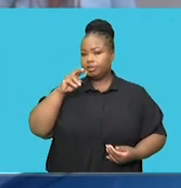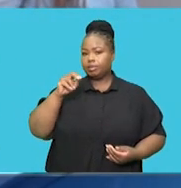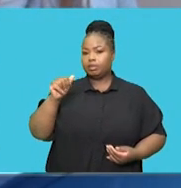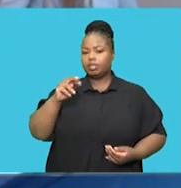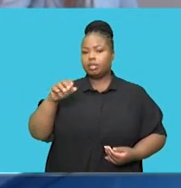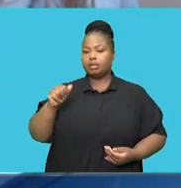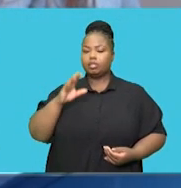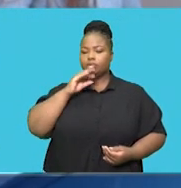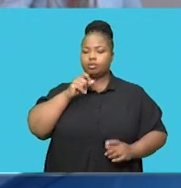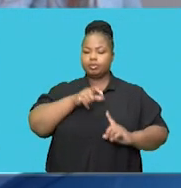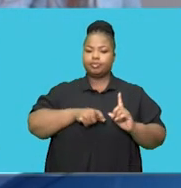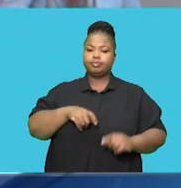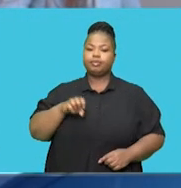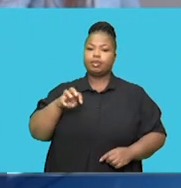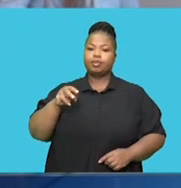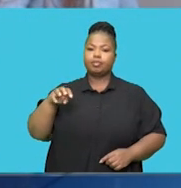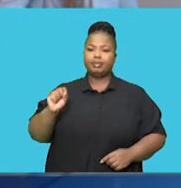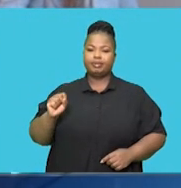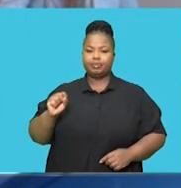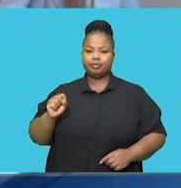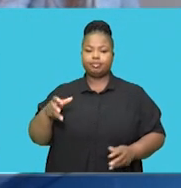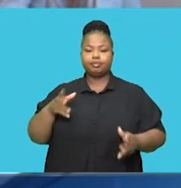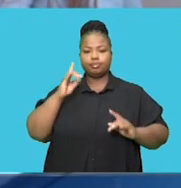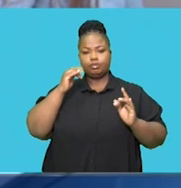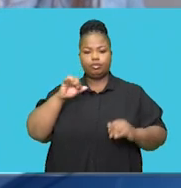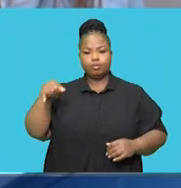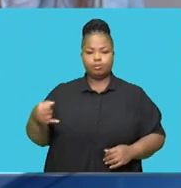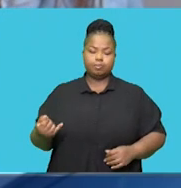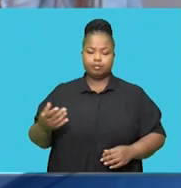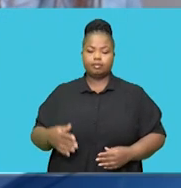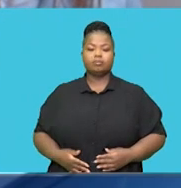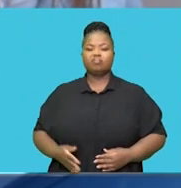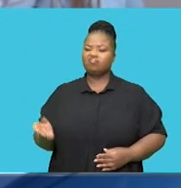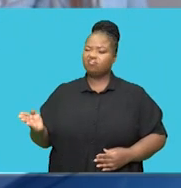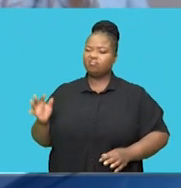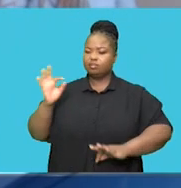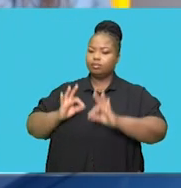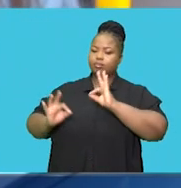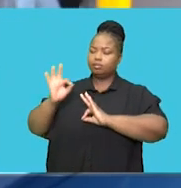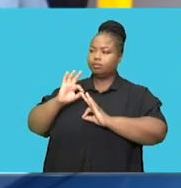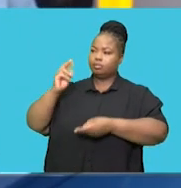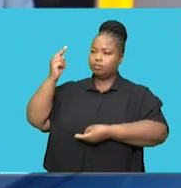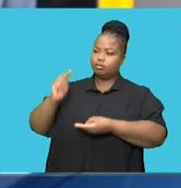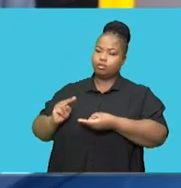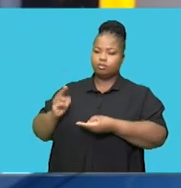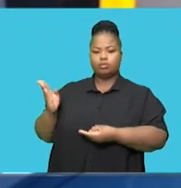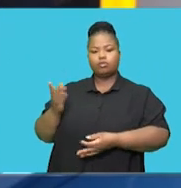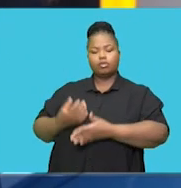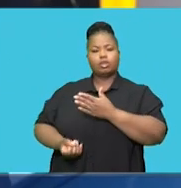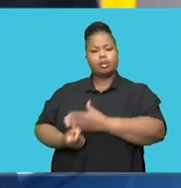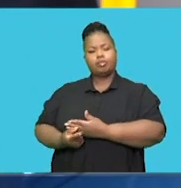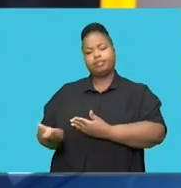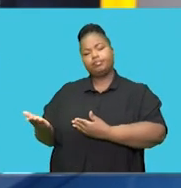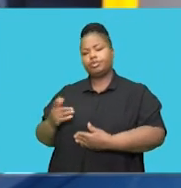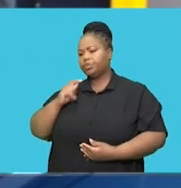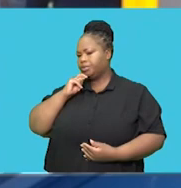the spokesperson for the emergency management services in the city of Johannesburg. She's just going to be giving us a brief, you know, breakdown of what truly